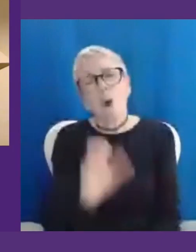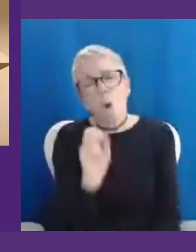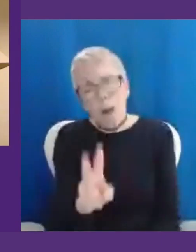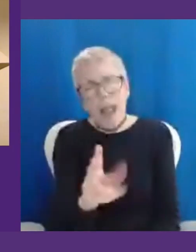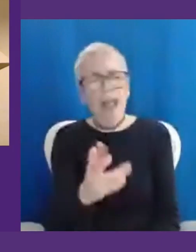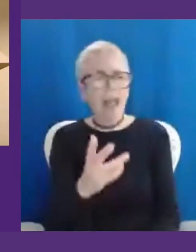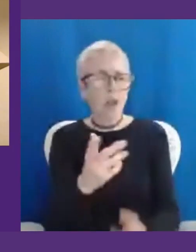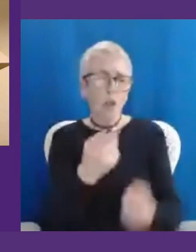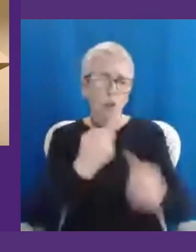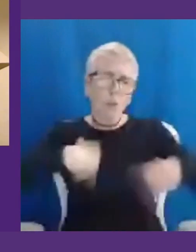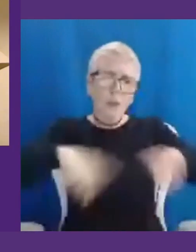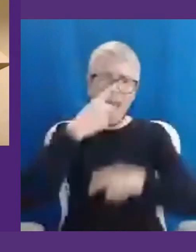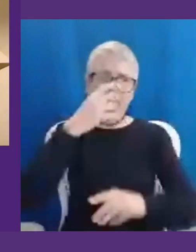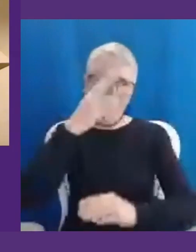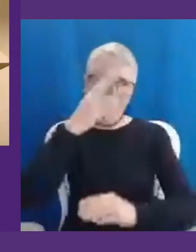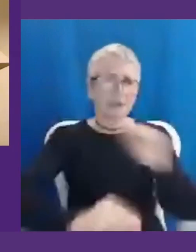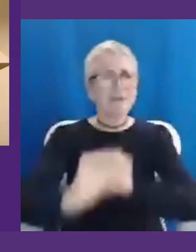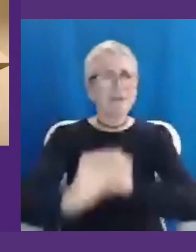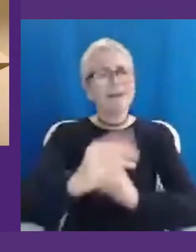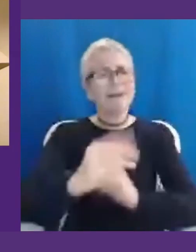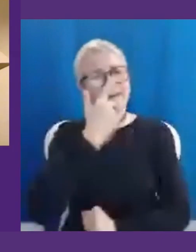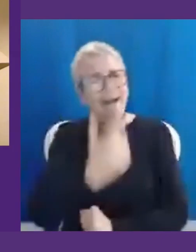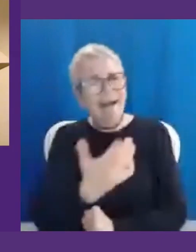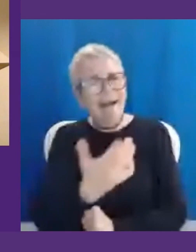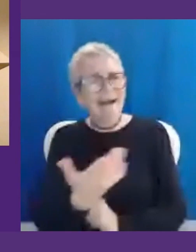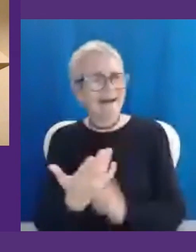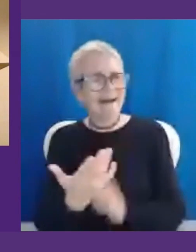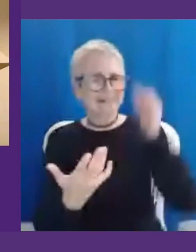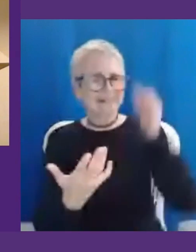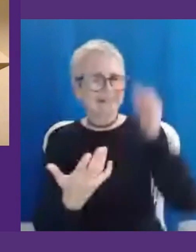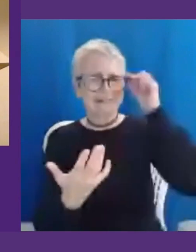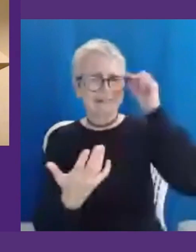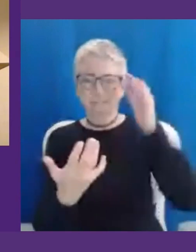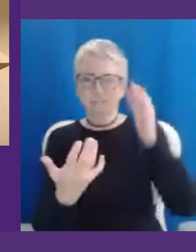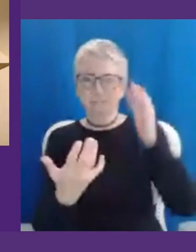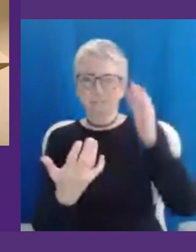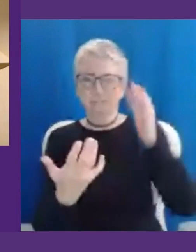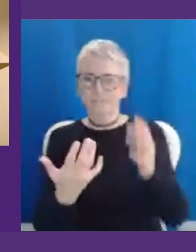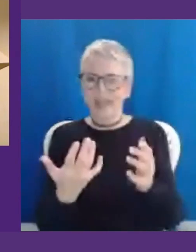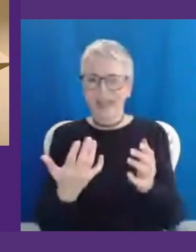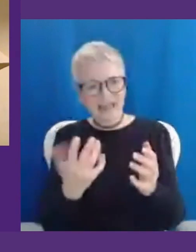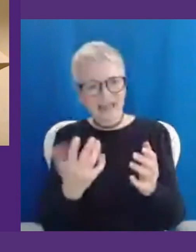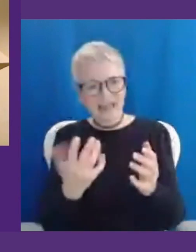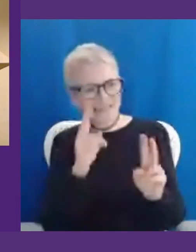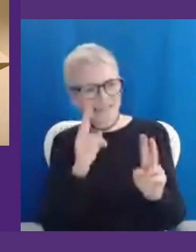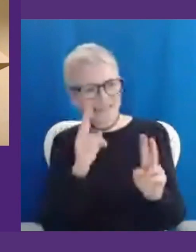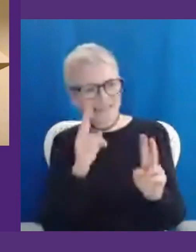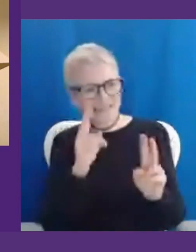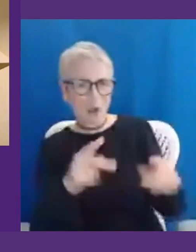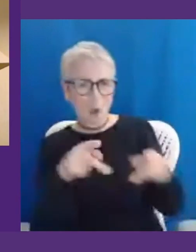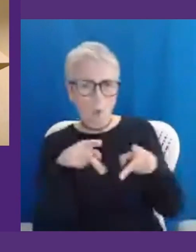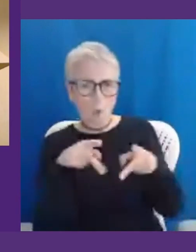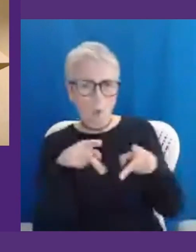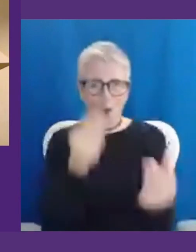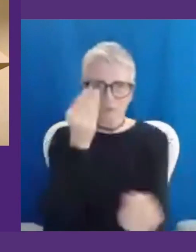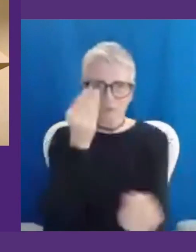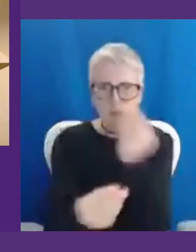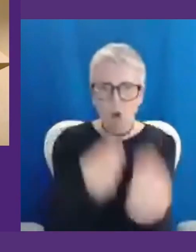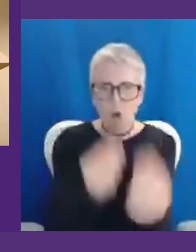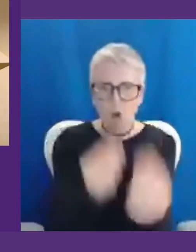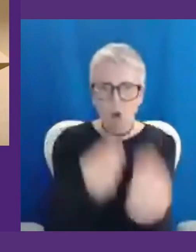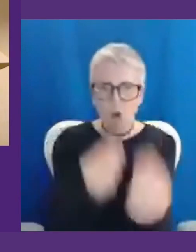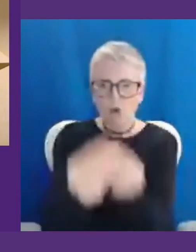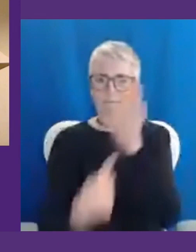universal archetypes, that can be very powerful in their impact, they do